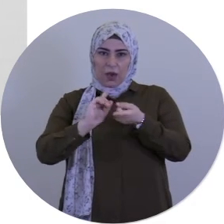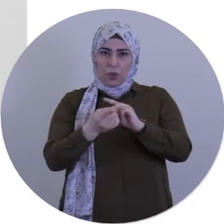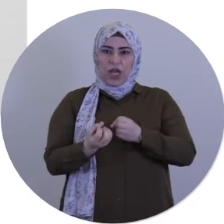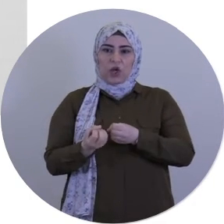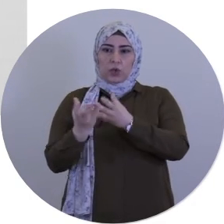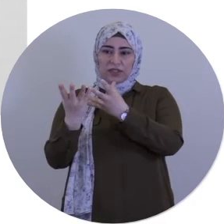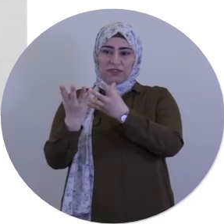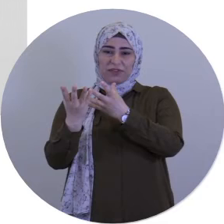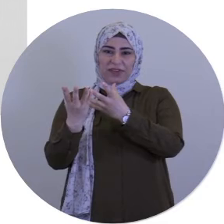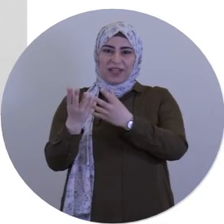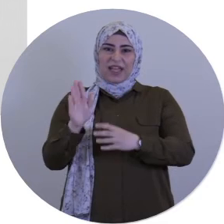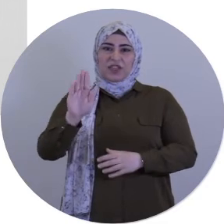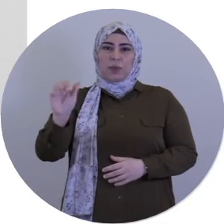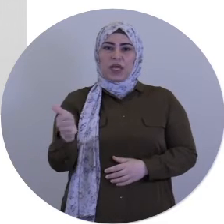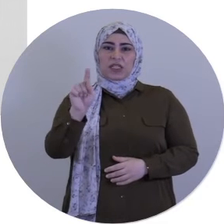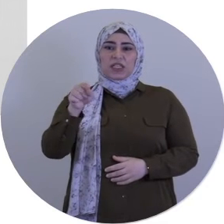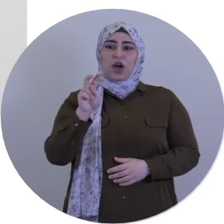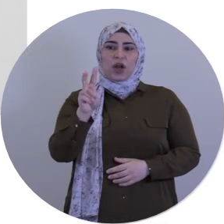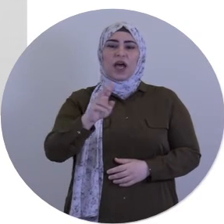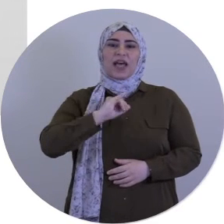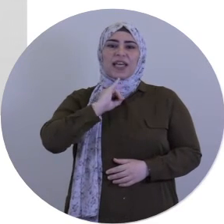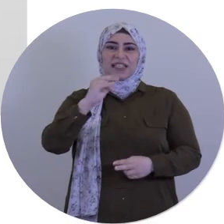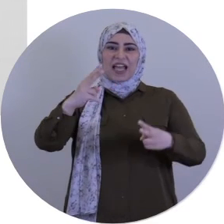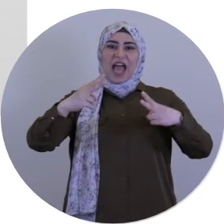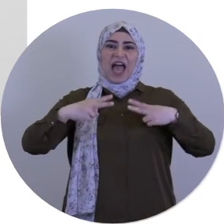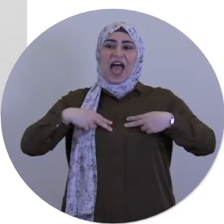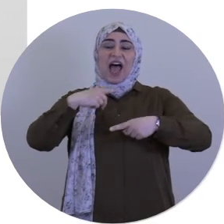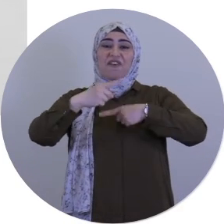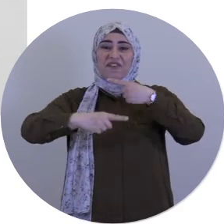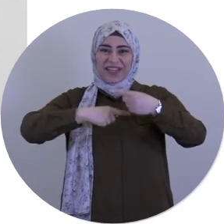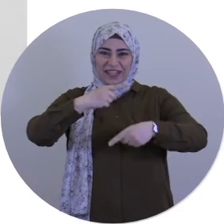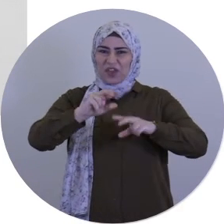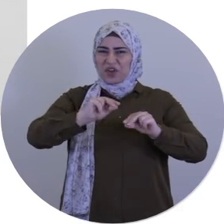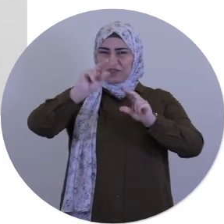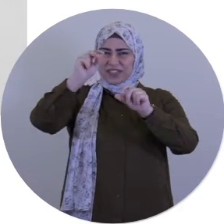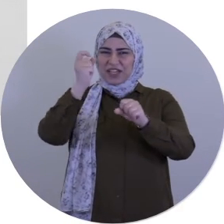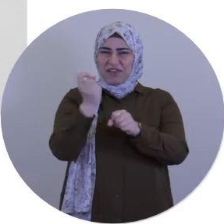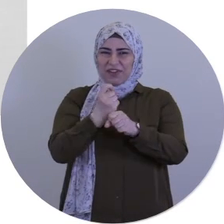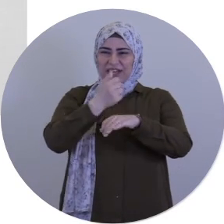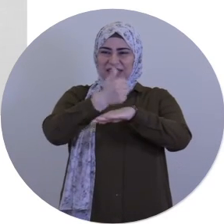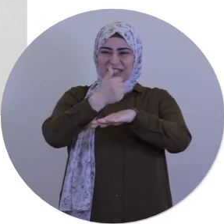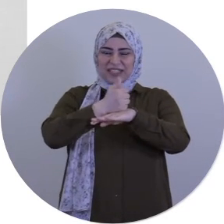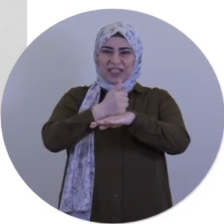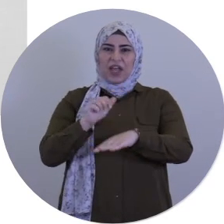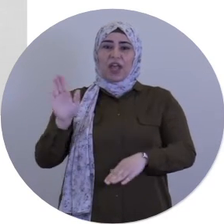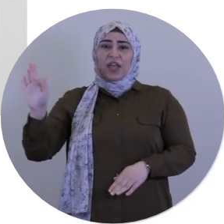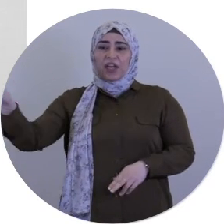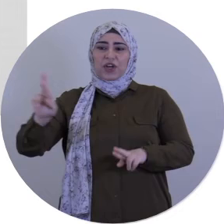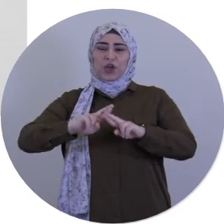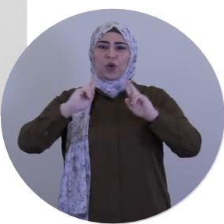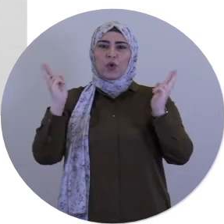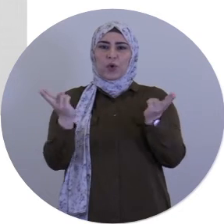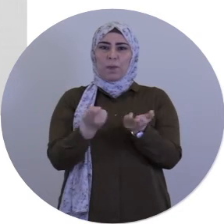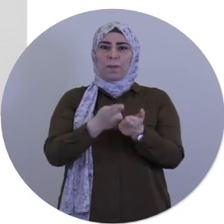Sarah is having her room painted. Notice how the tense of have changes according to the sentence. It's like